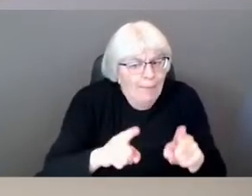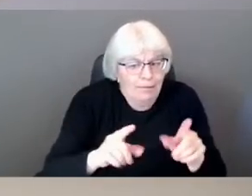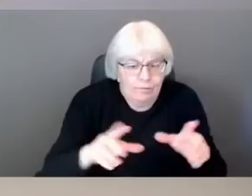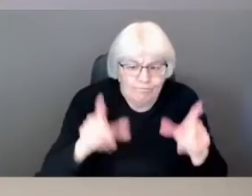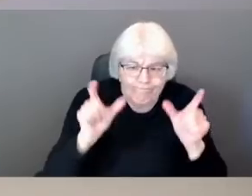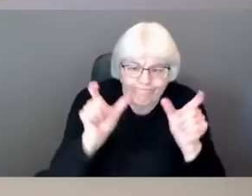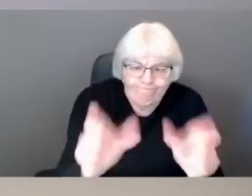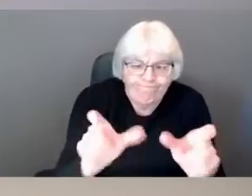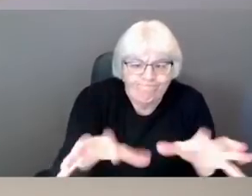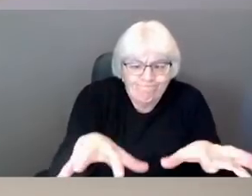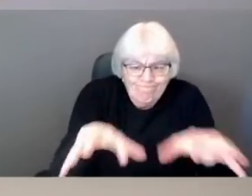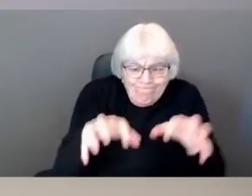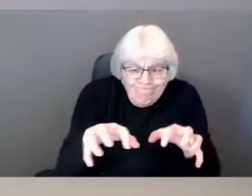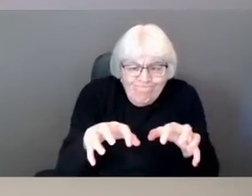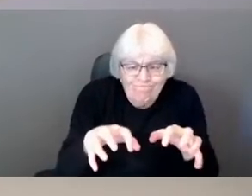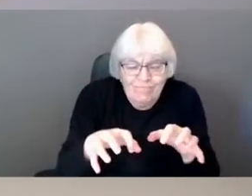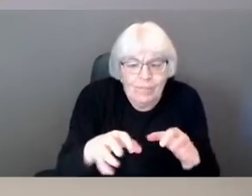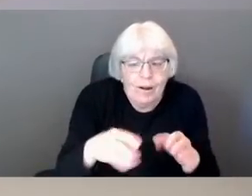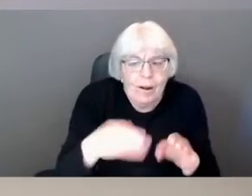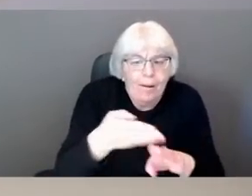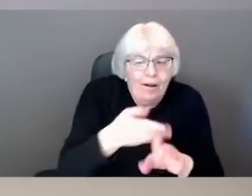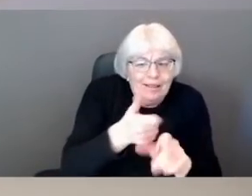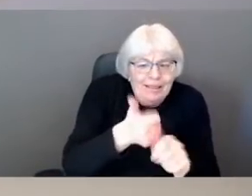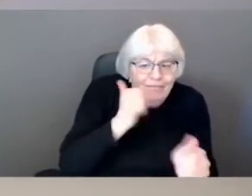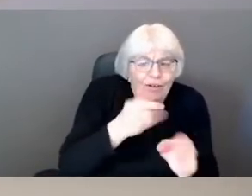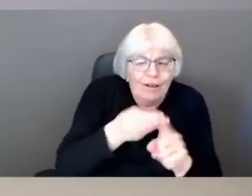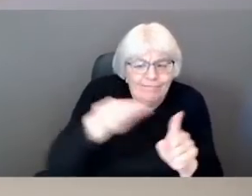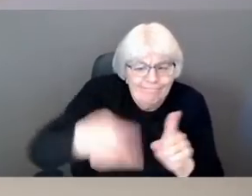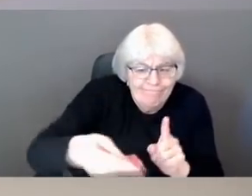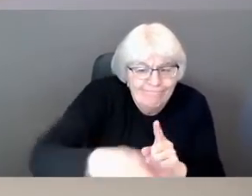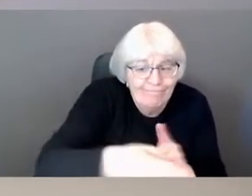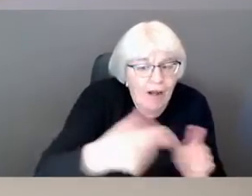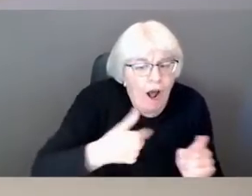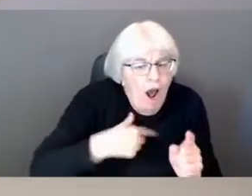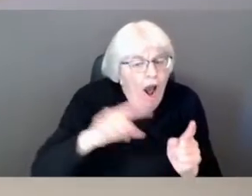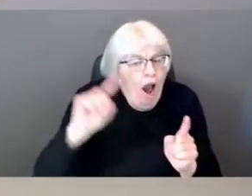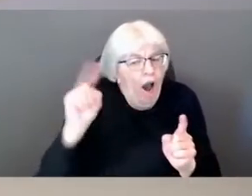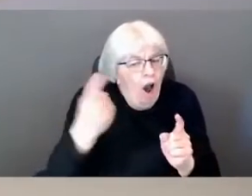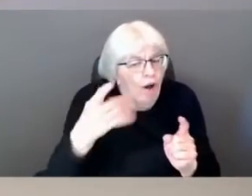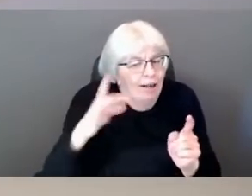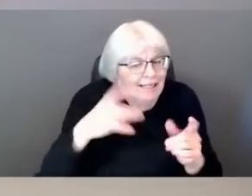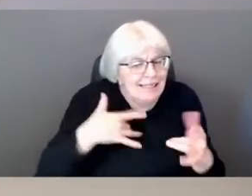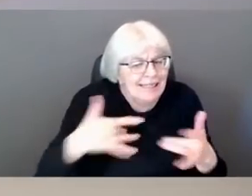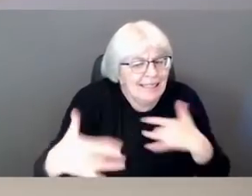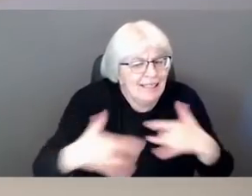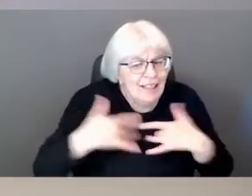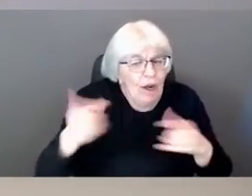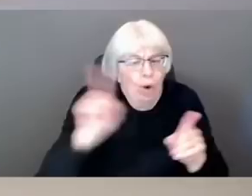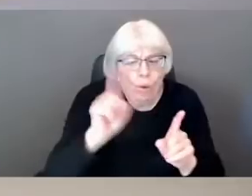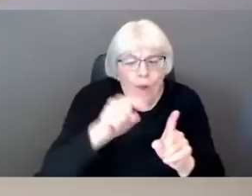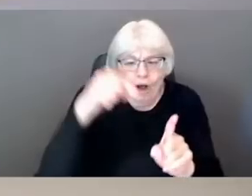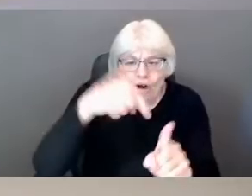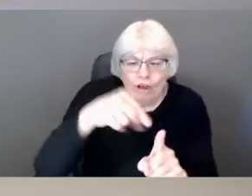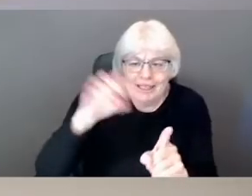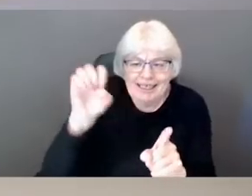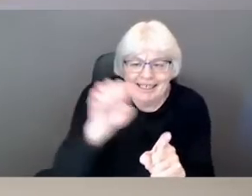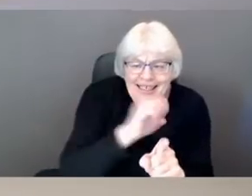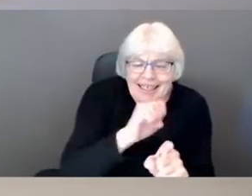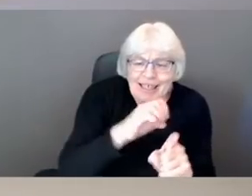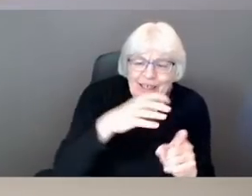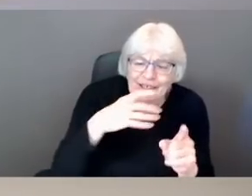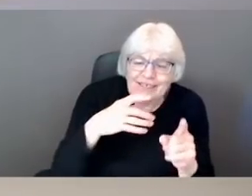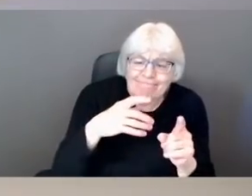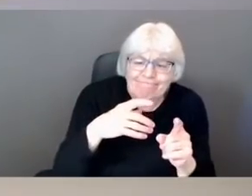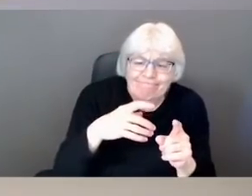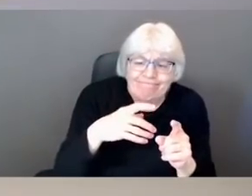I am concerned about what we're seeing in Eastern Kings. I think a couple of things. I